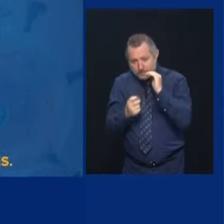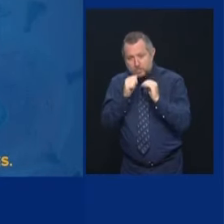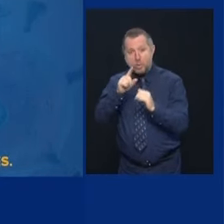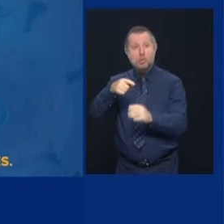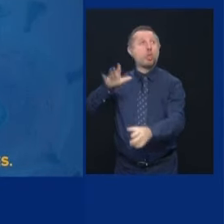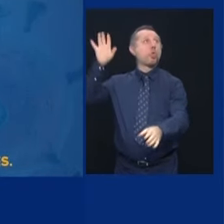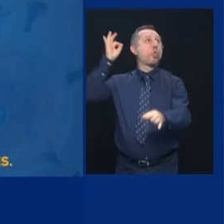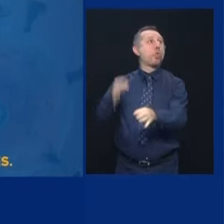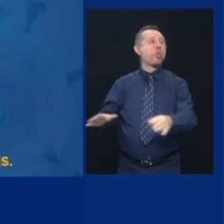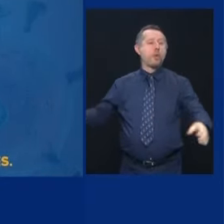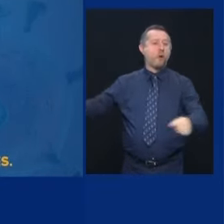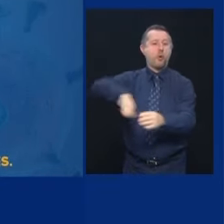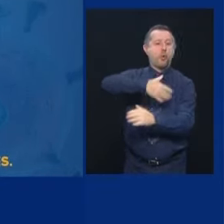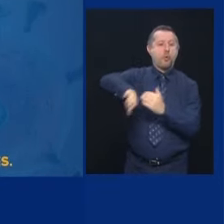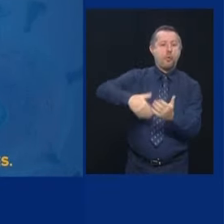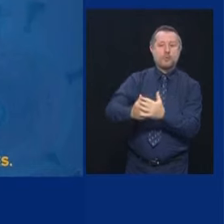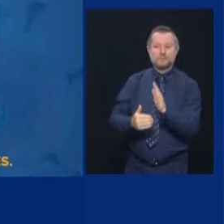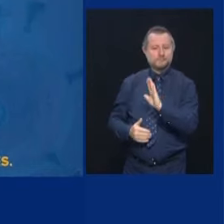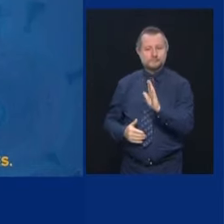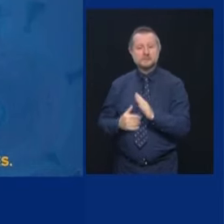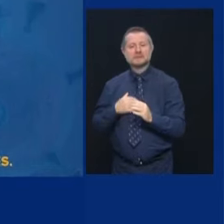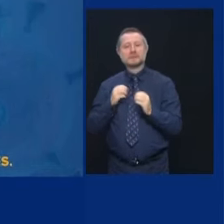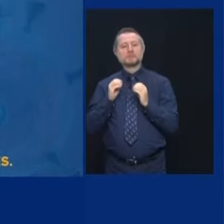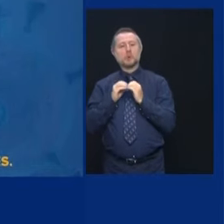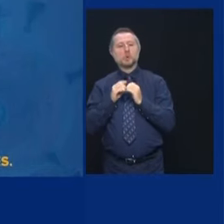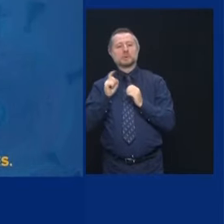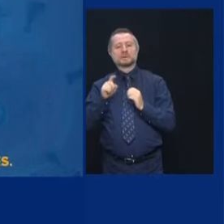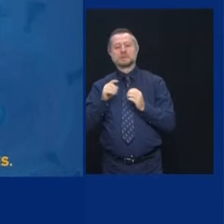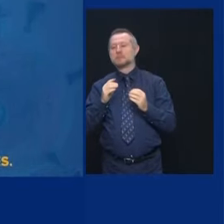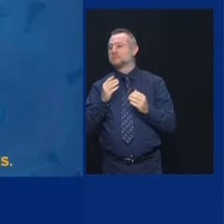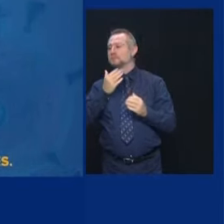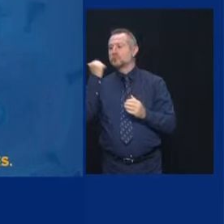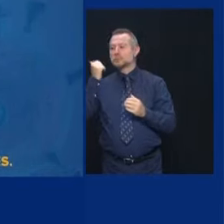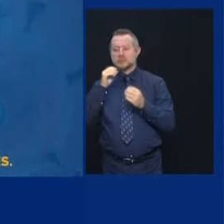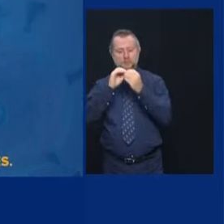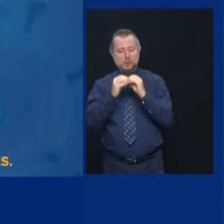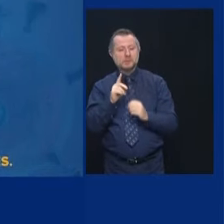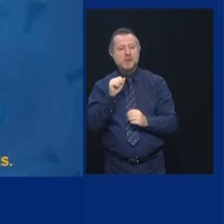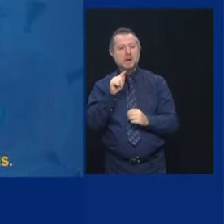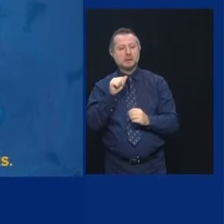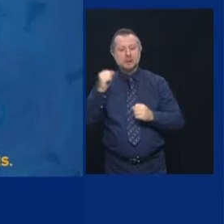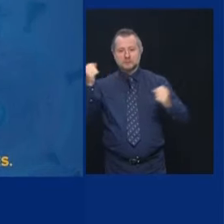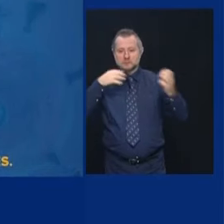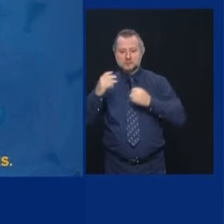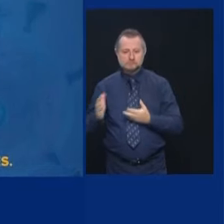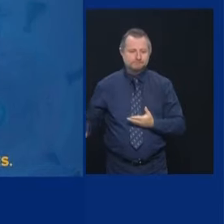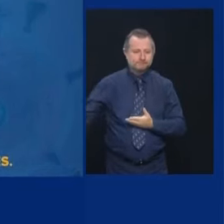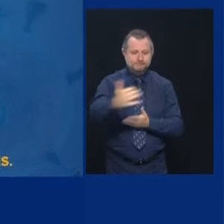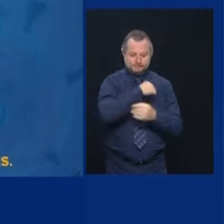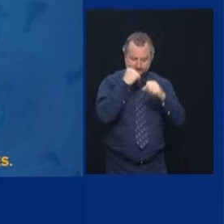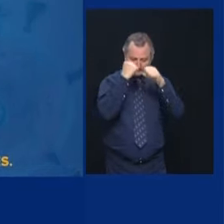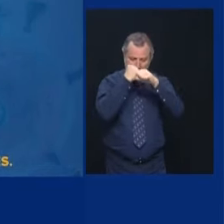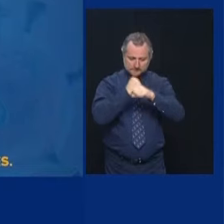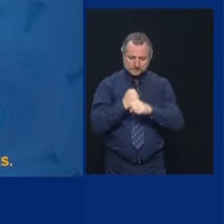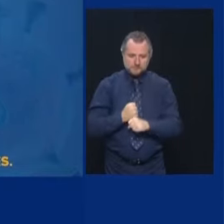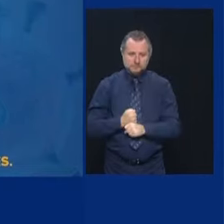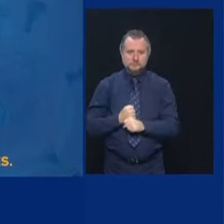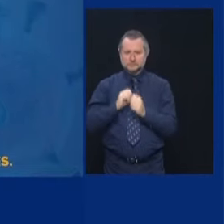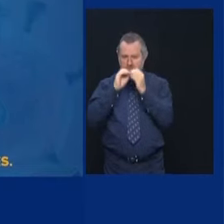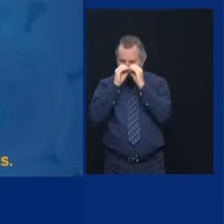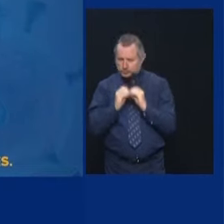We also need better data on these schools in these hotspot zip